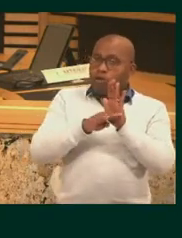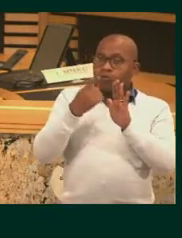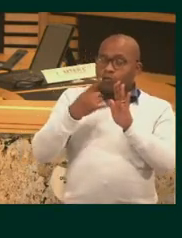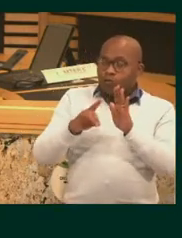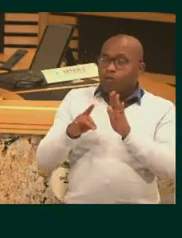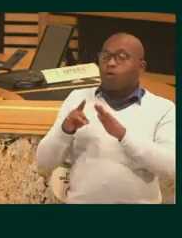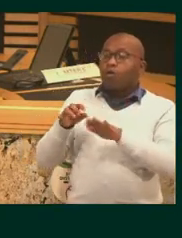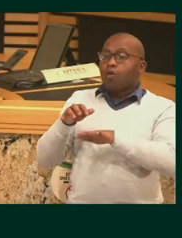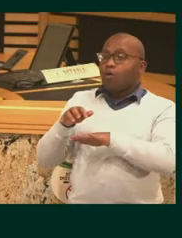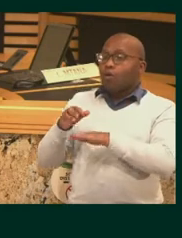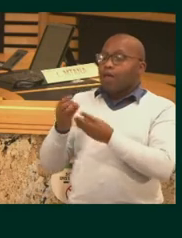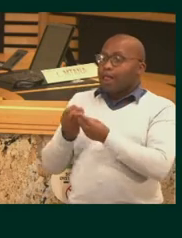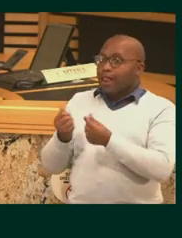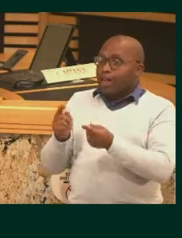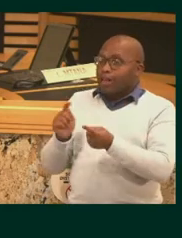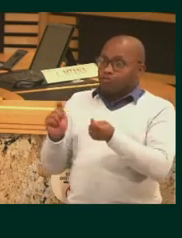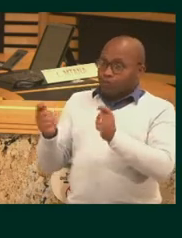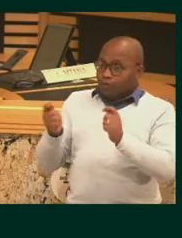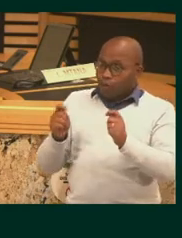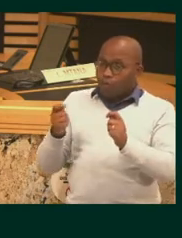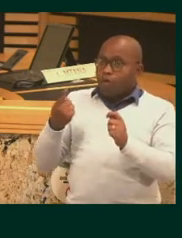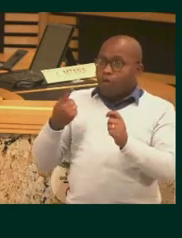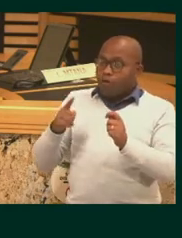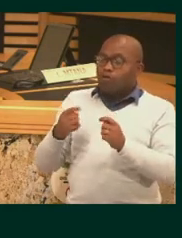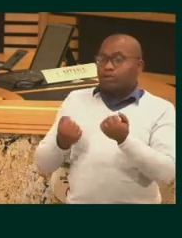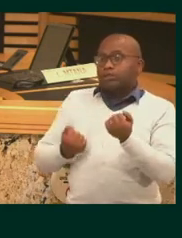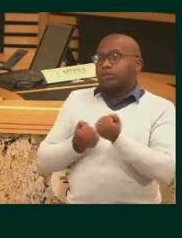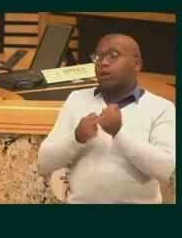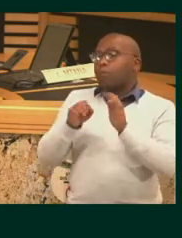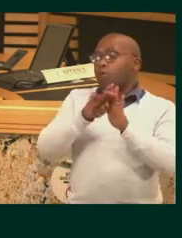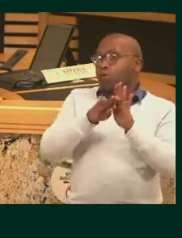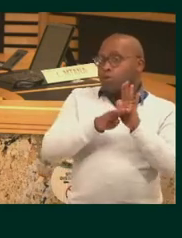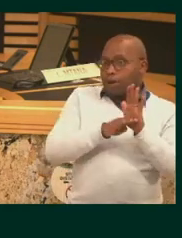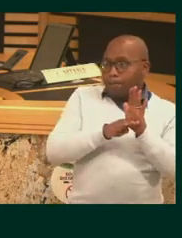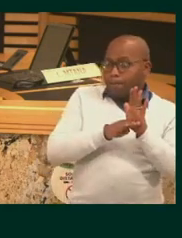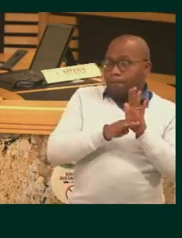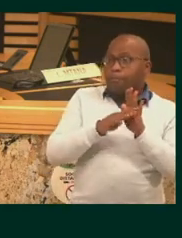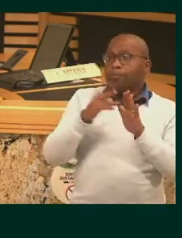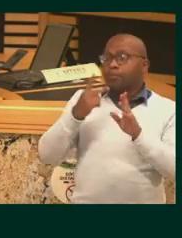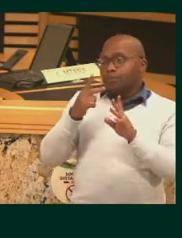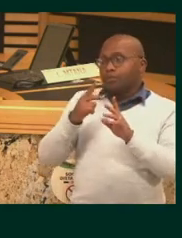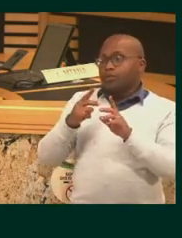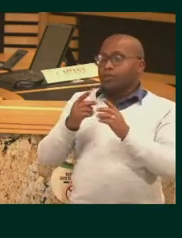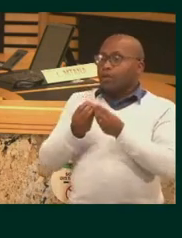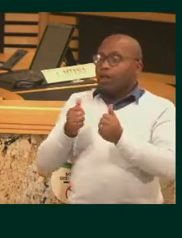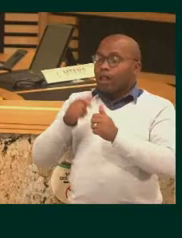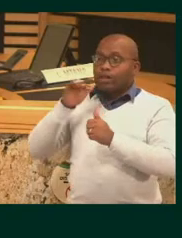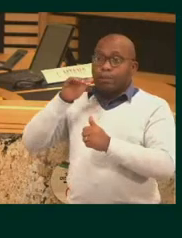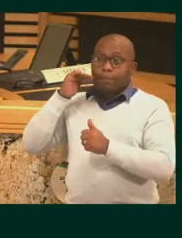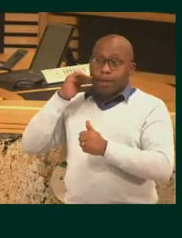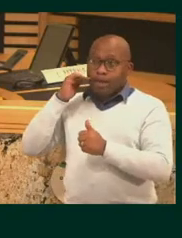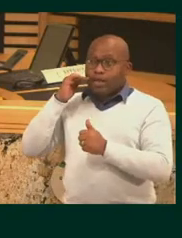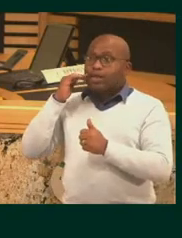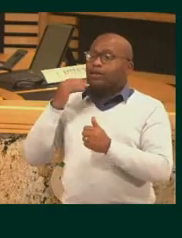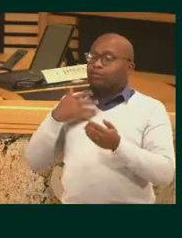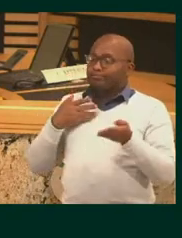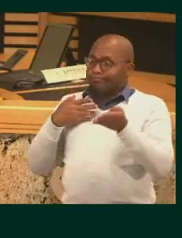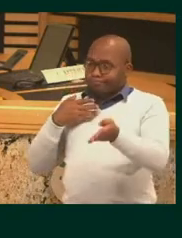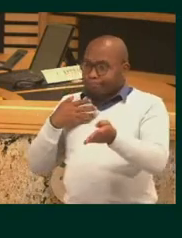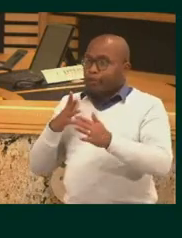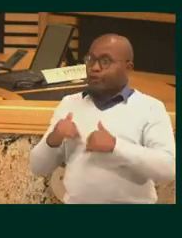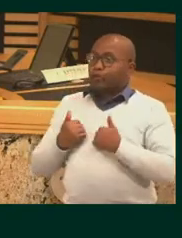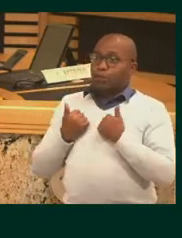beneficiaries as post settlement support program the L Banks plan and finance model is aimed at improving access to finance by emerging